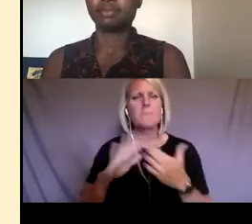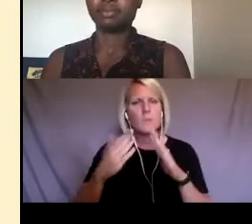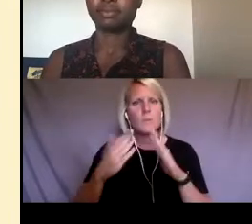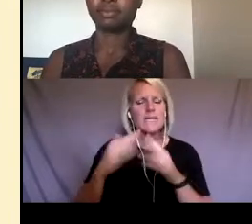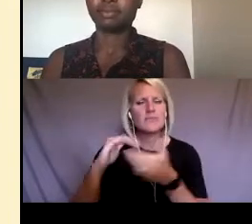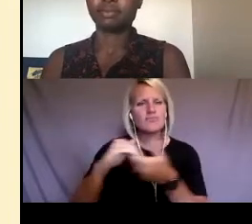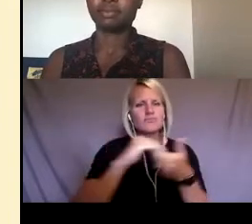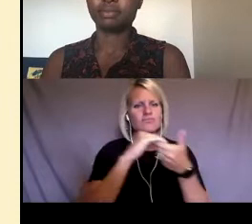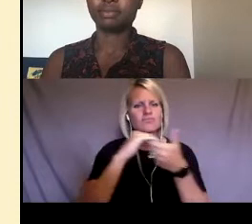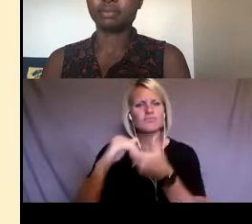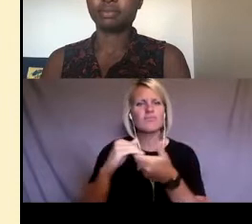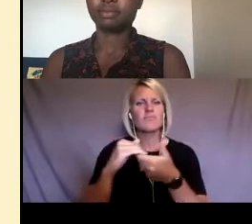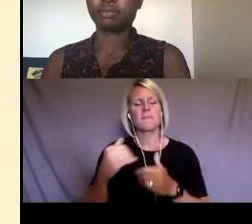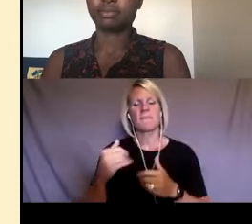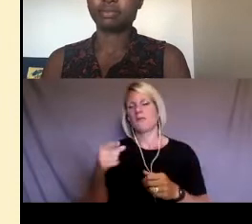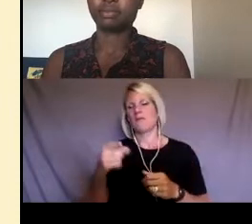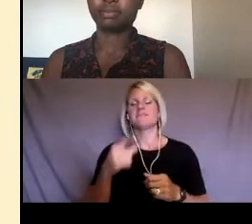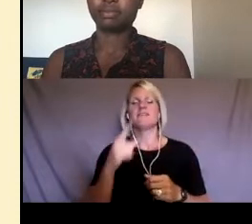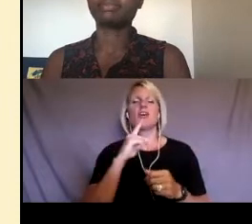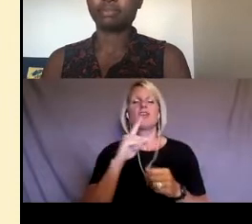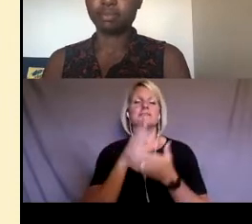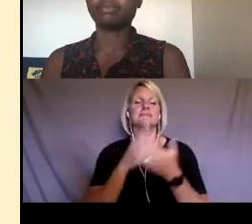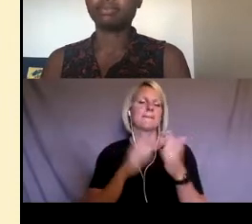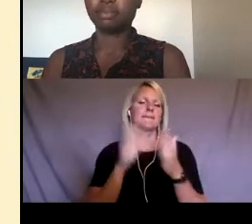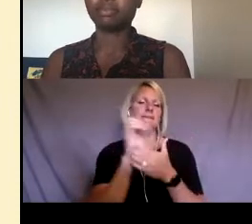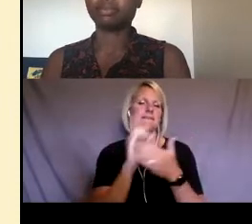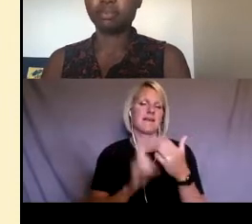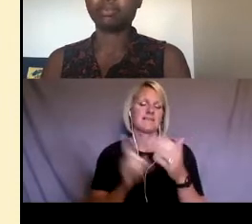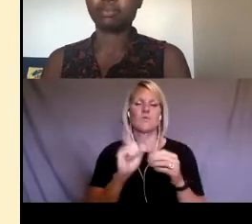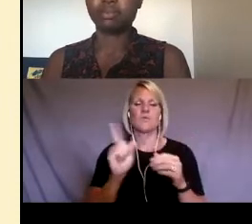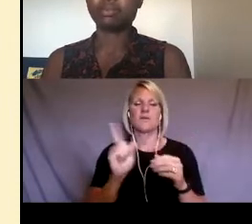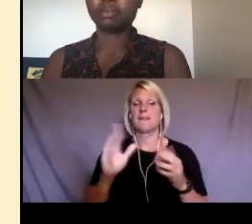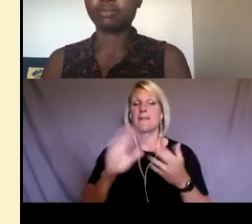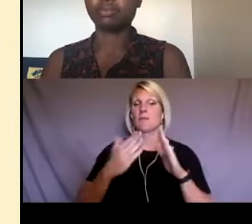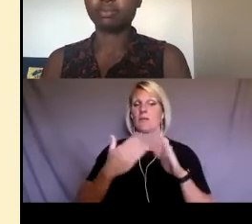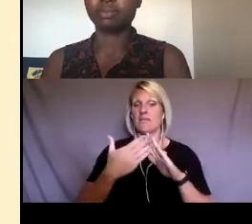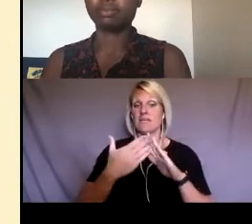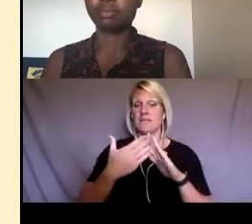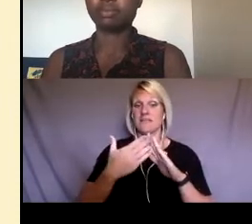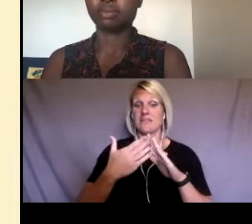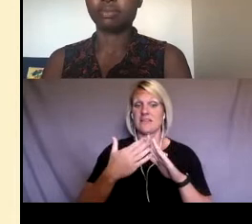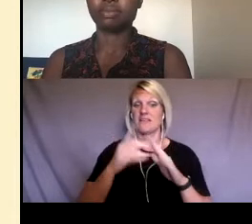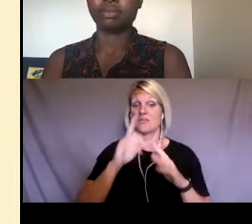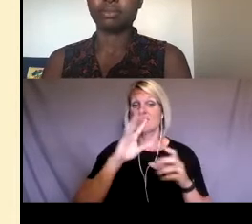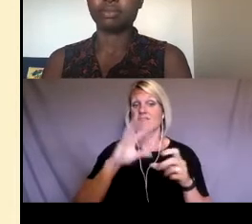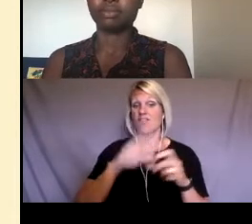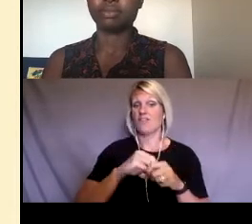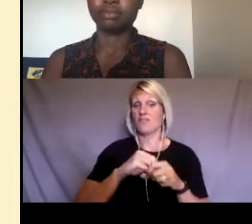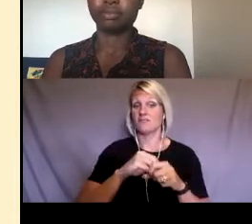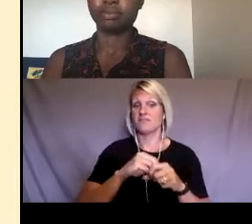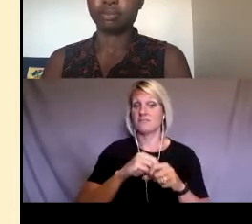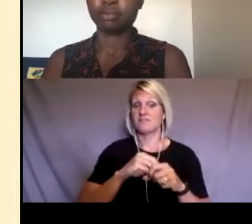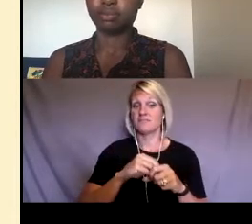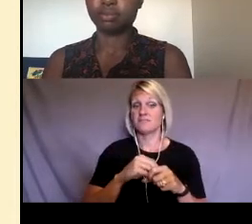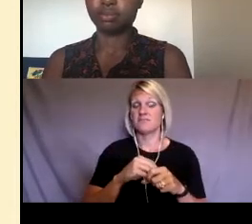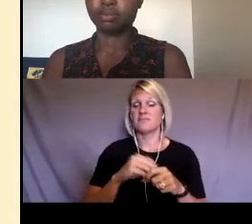so these are just some designs where the community have been involved to just kind